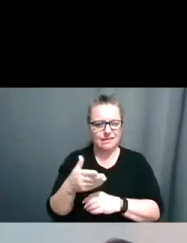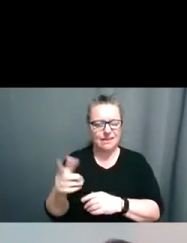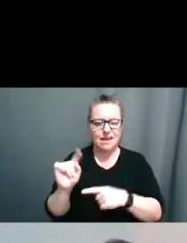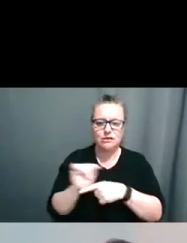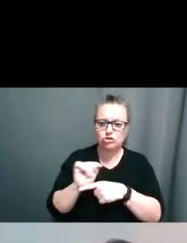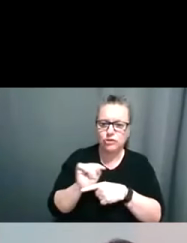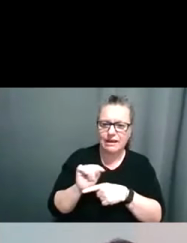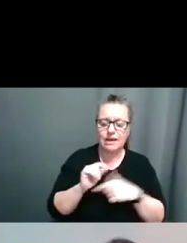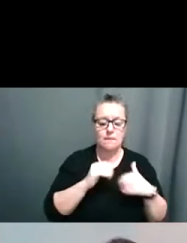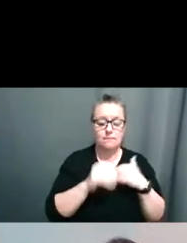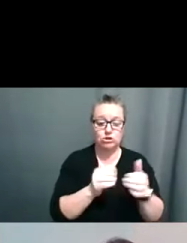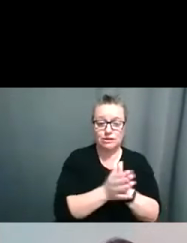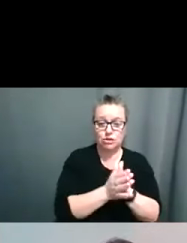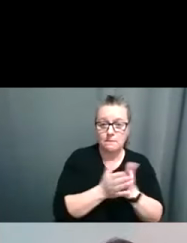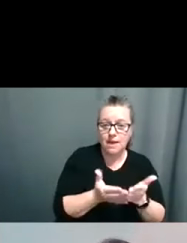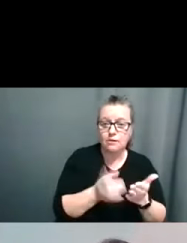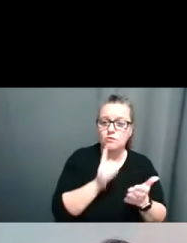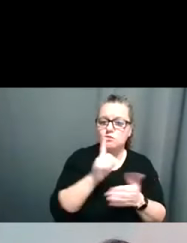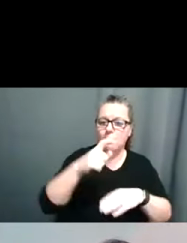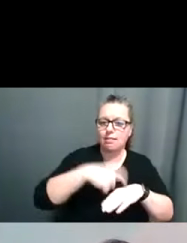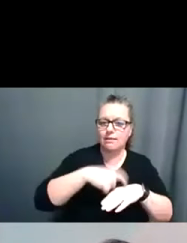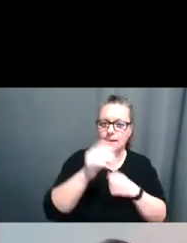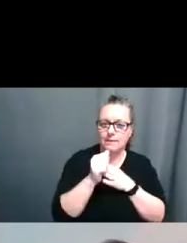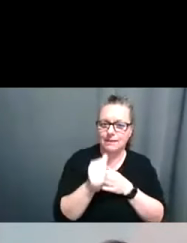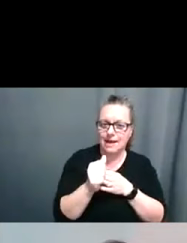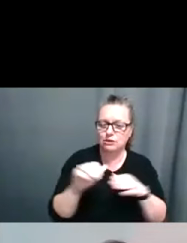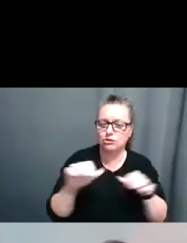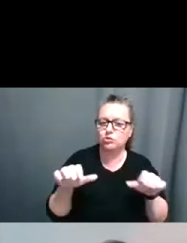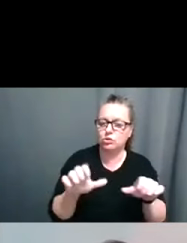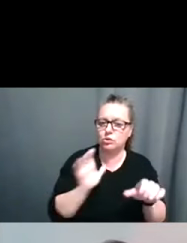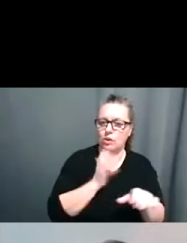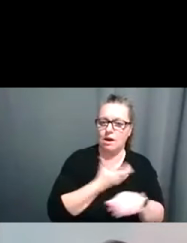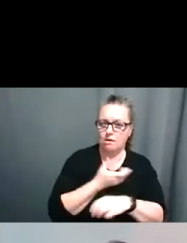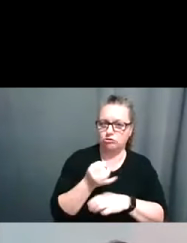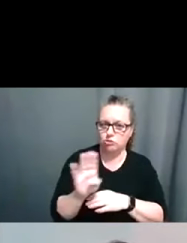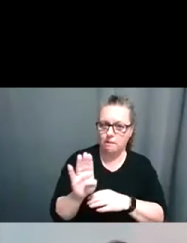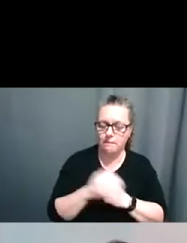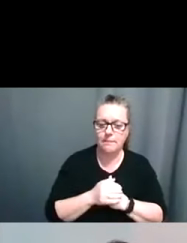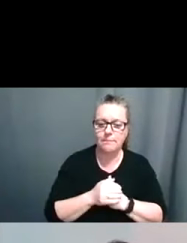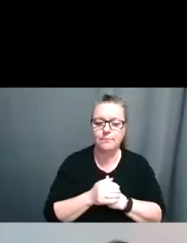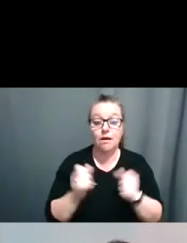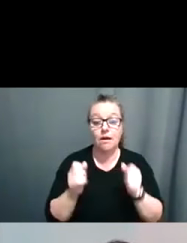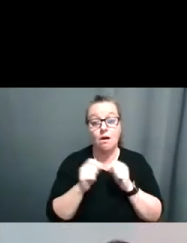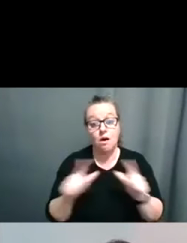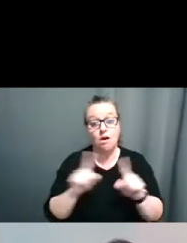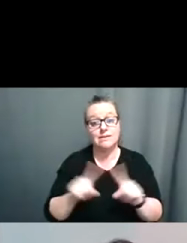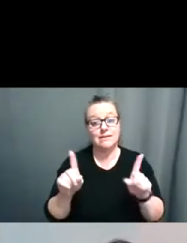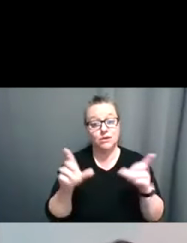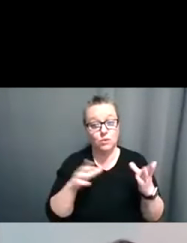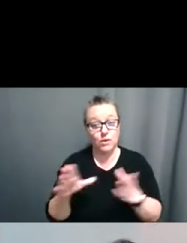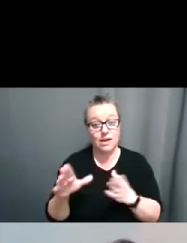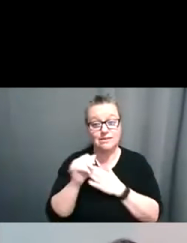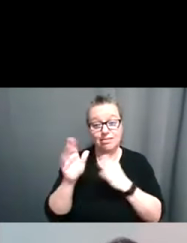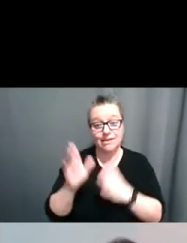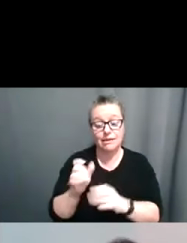procedure manuals, and real-time guidance to do our jobs and to do them well. Those are all different ways leaders